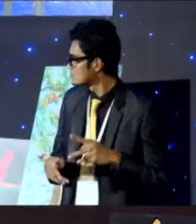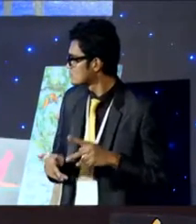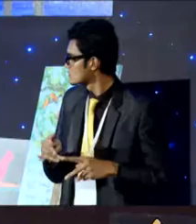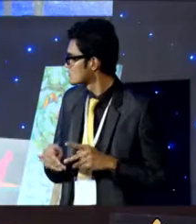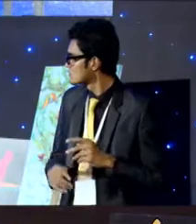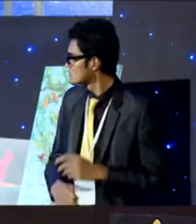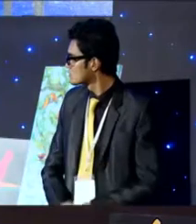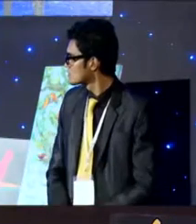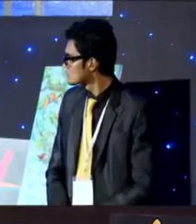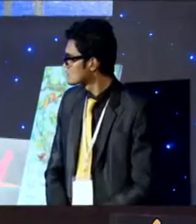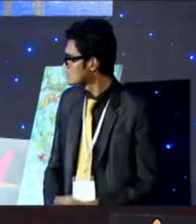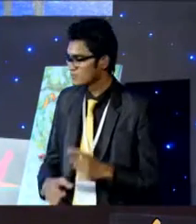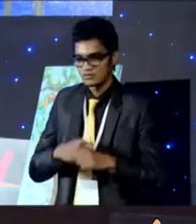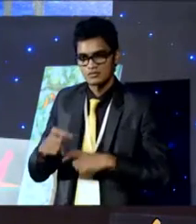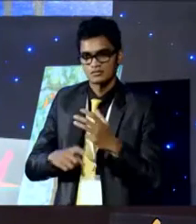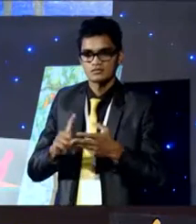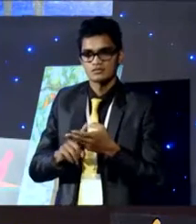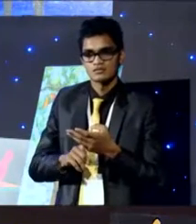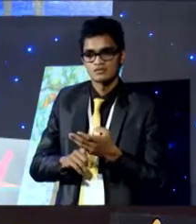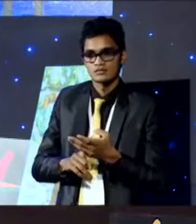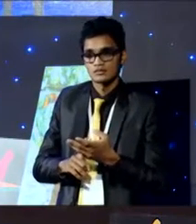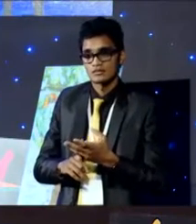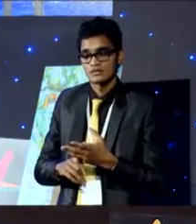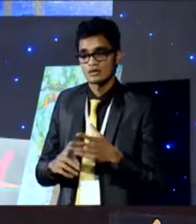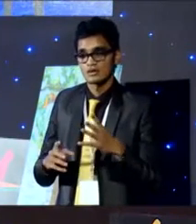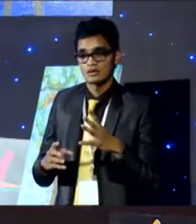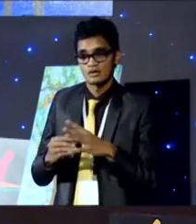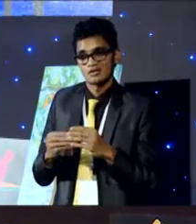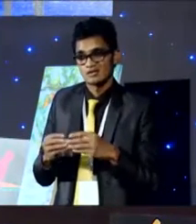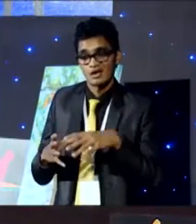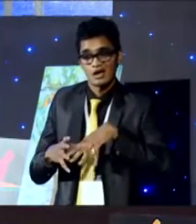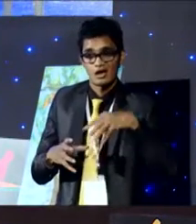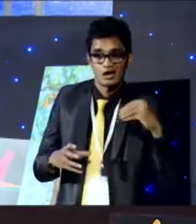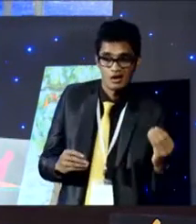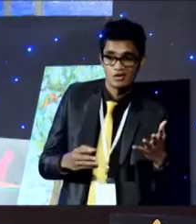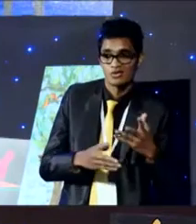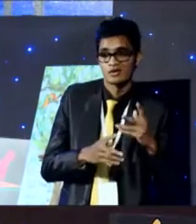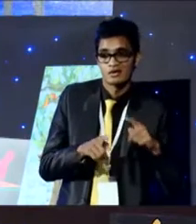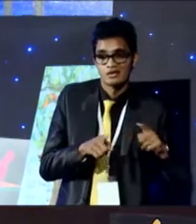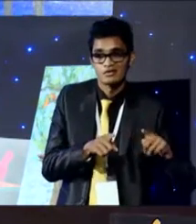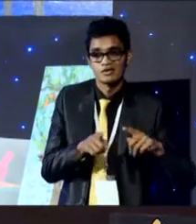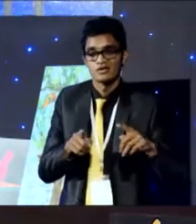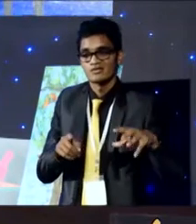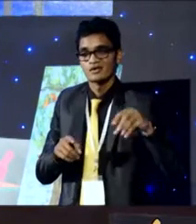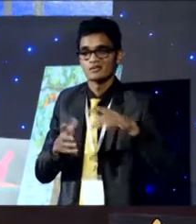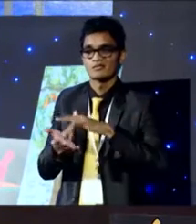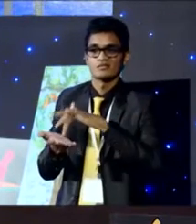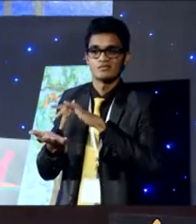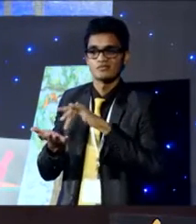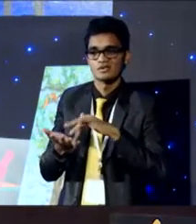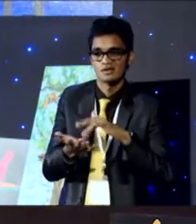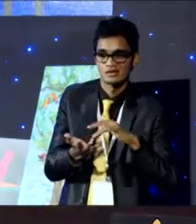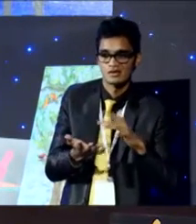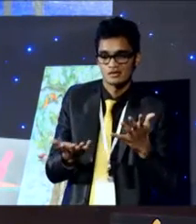Indian, in the context, we also wanted to make sure that rural and urban is also part of our diversity and inclusion. And coming to